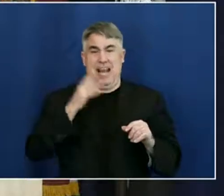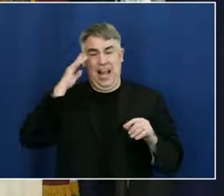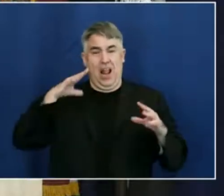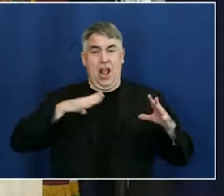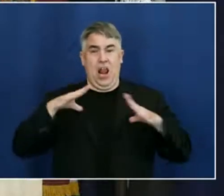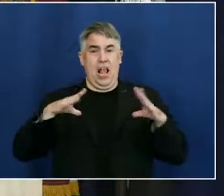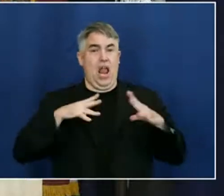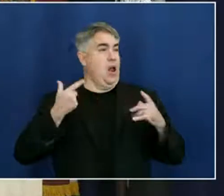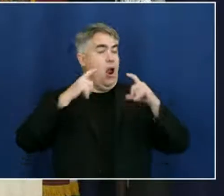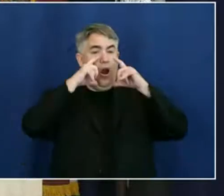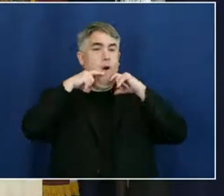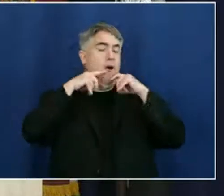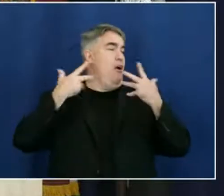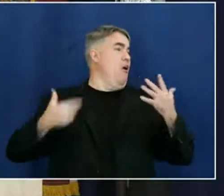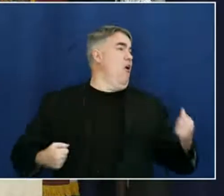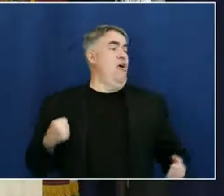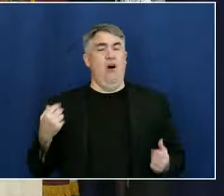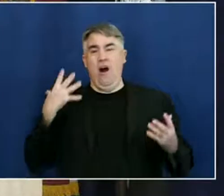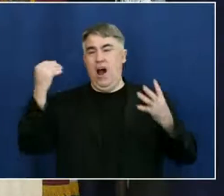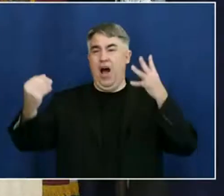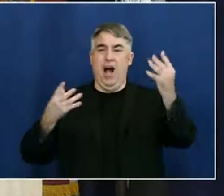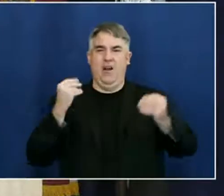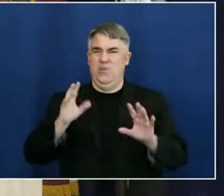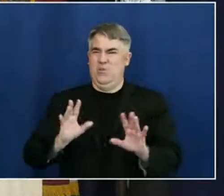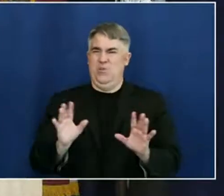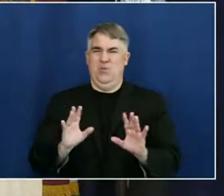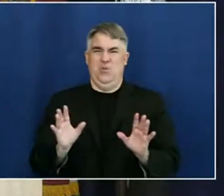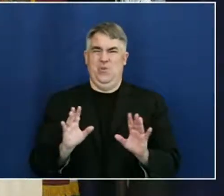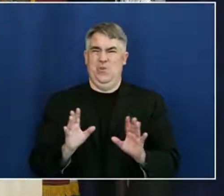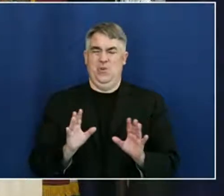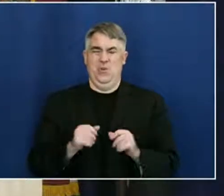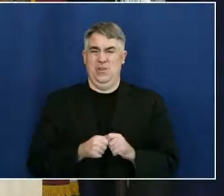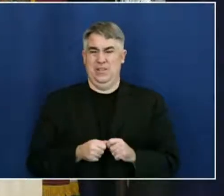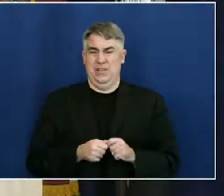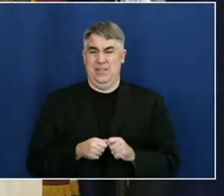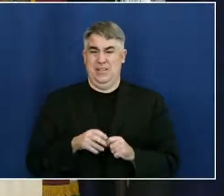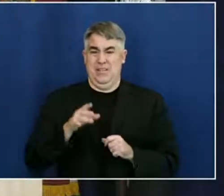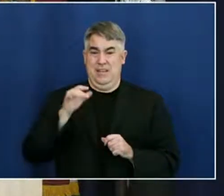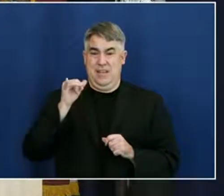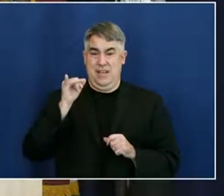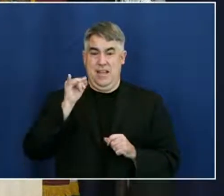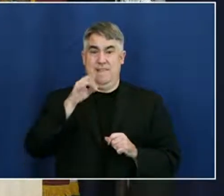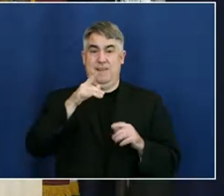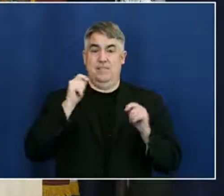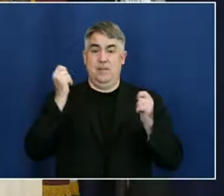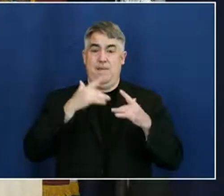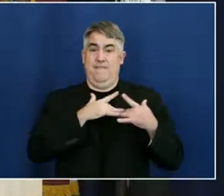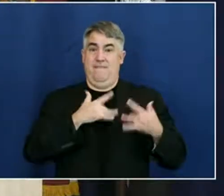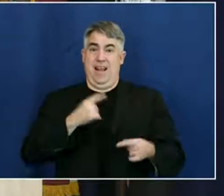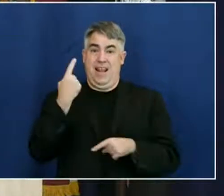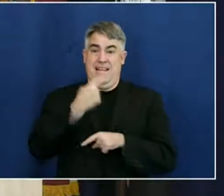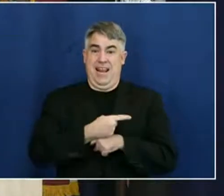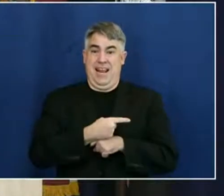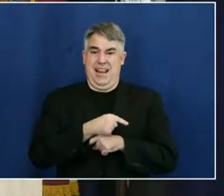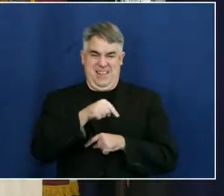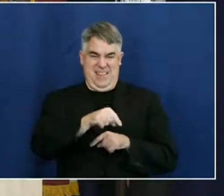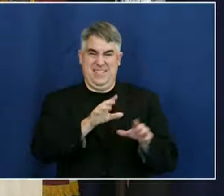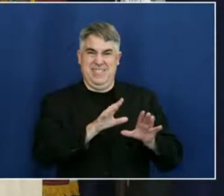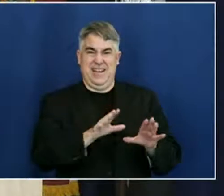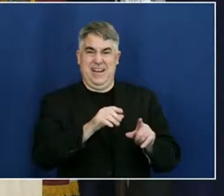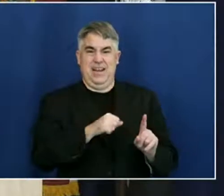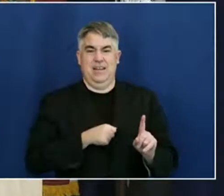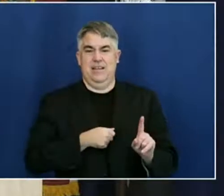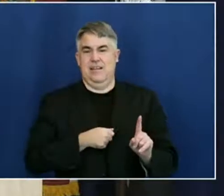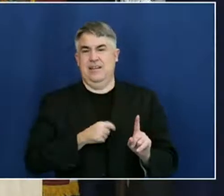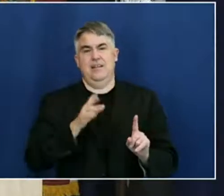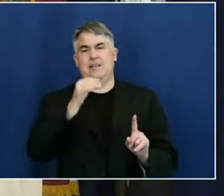that are celebrating Valentine's Day, please stay only in your families and try not to be out there as much because we want to